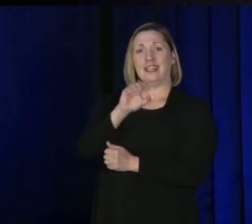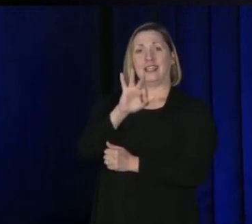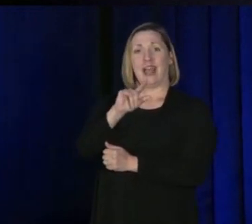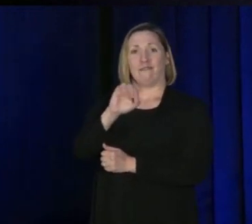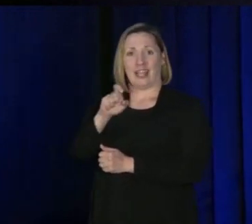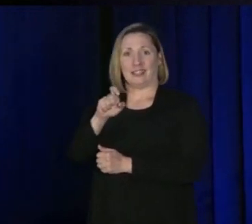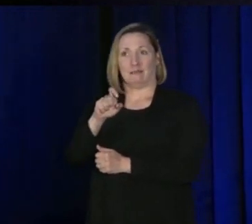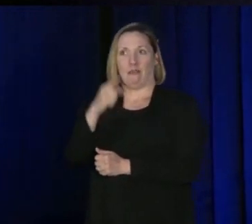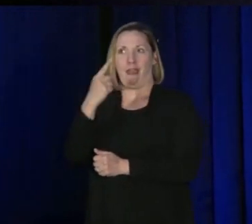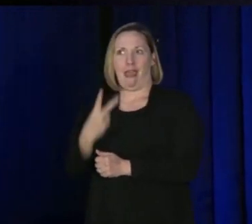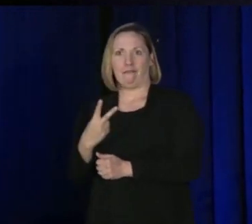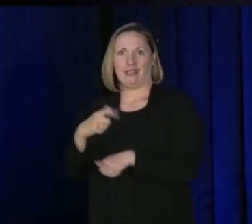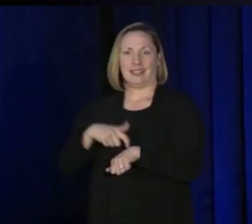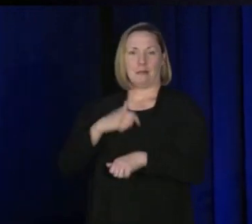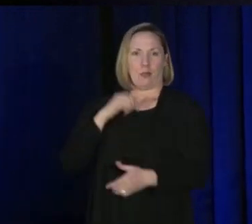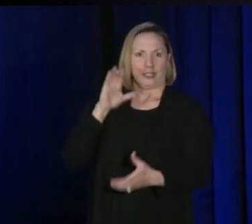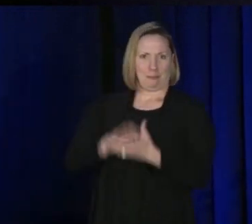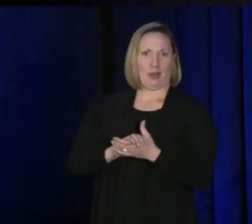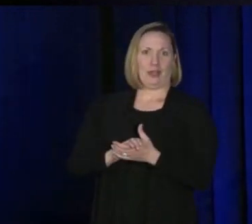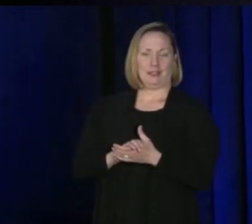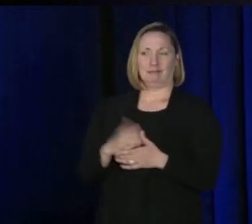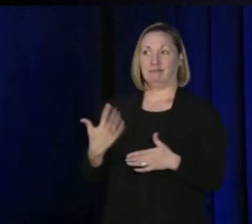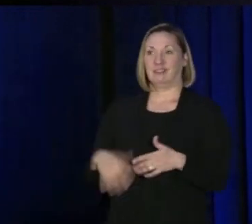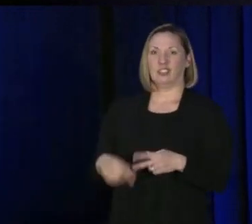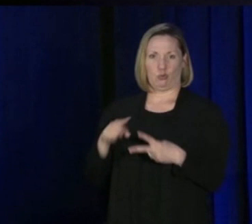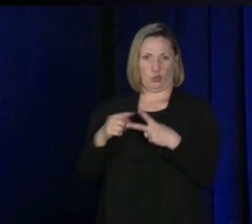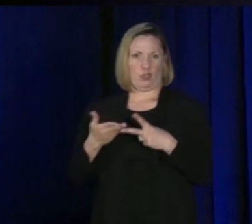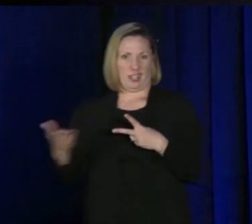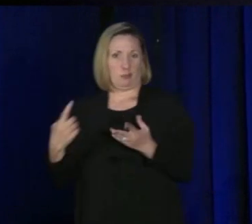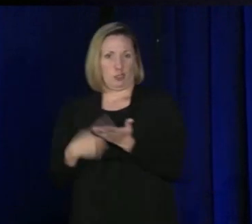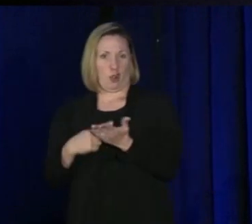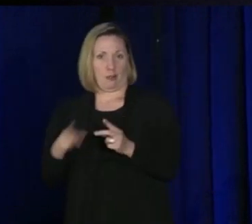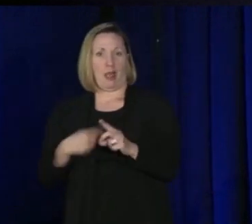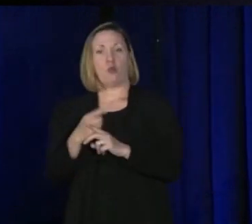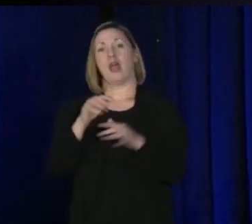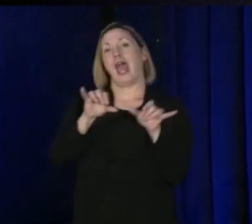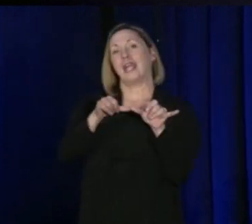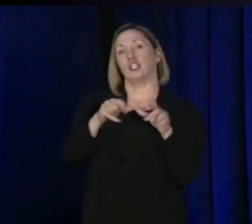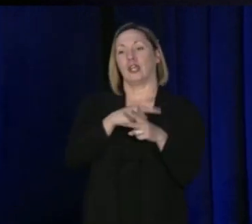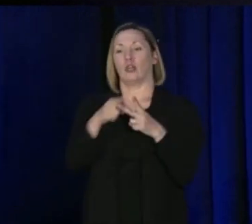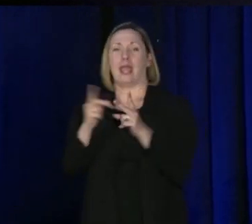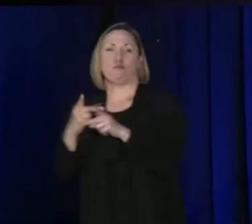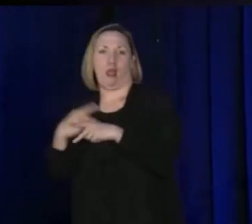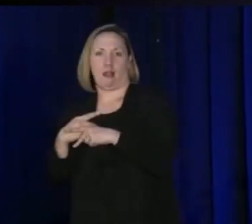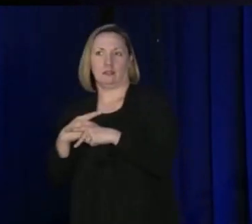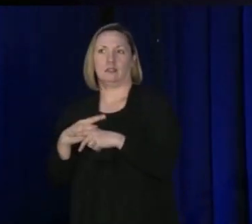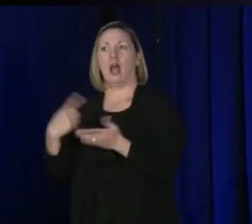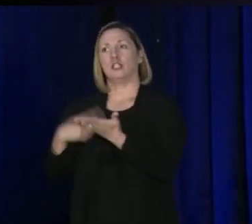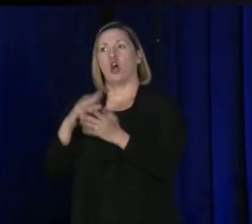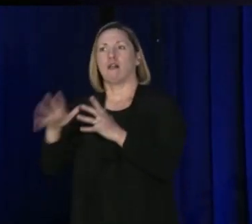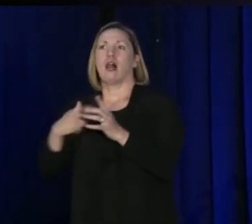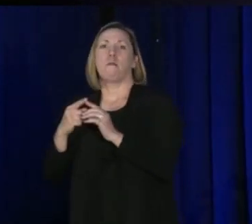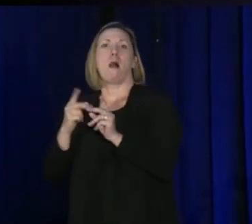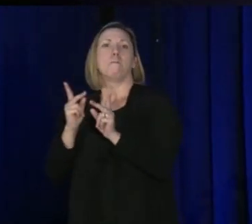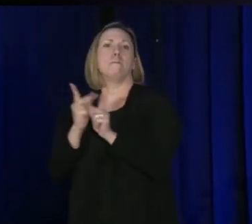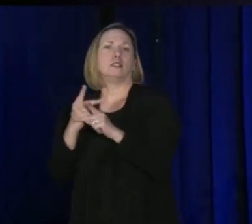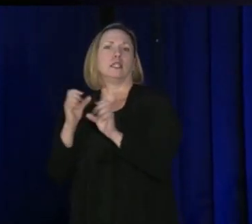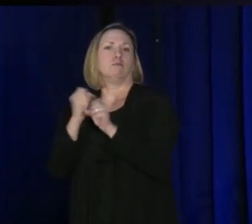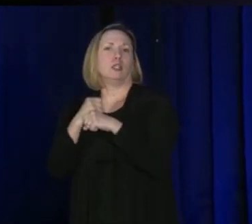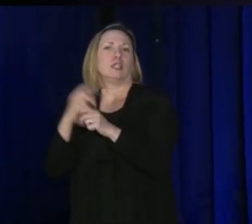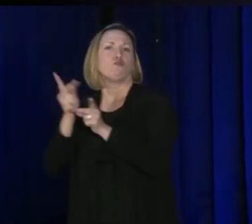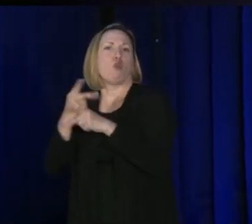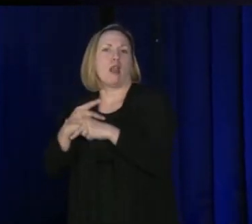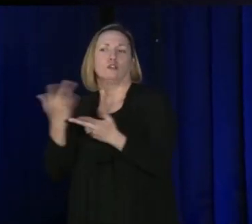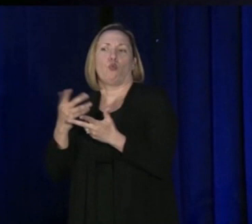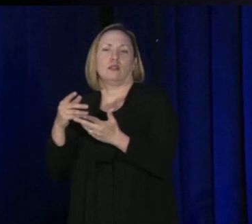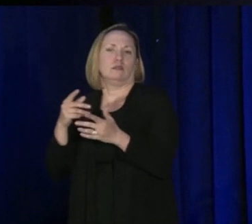talk about two things today, engineering and product. I think a lot about building products, what's meaningful, what can actually get delivered, and what's the